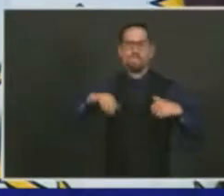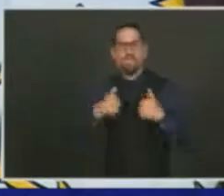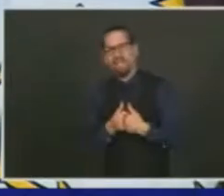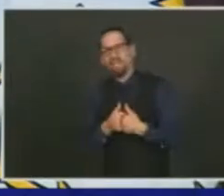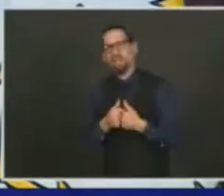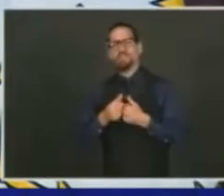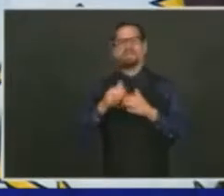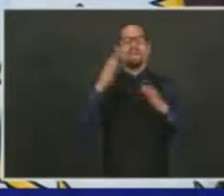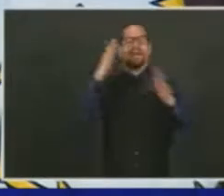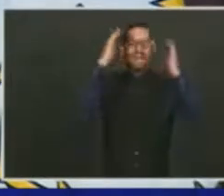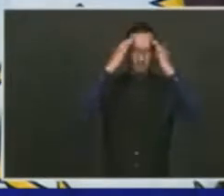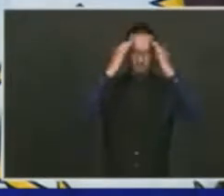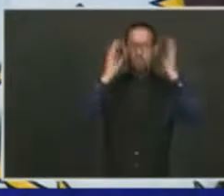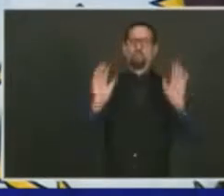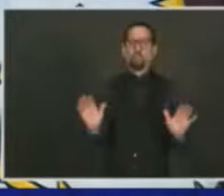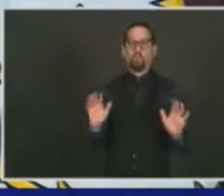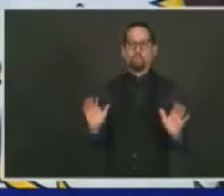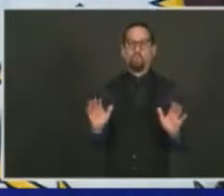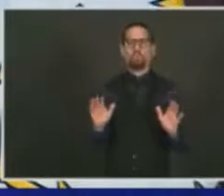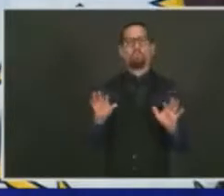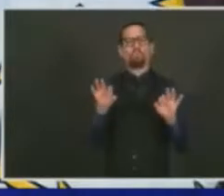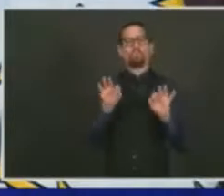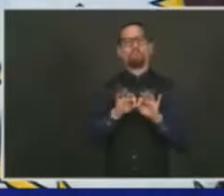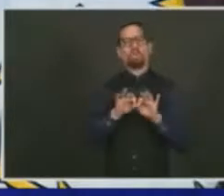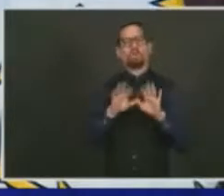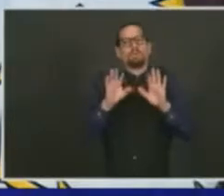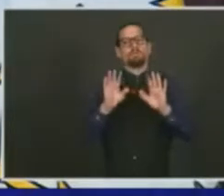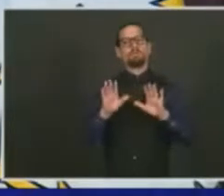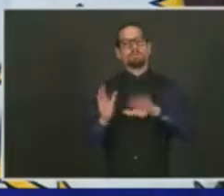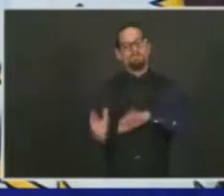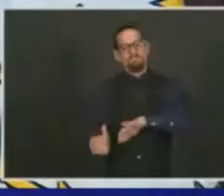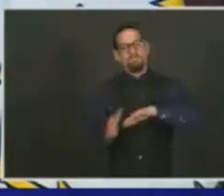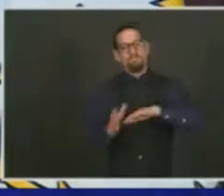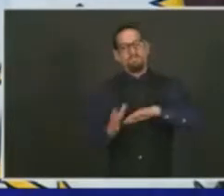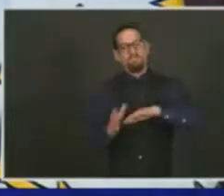does not give us a right to be mean.